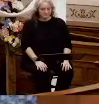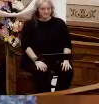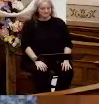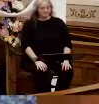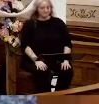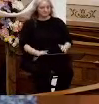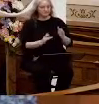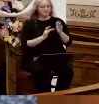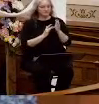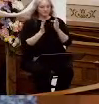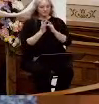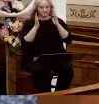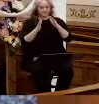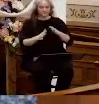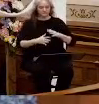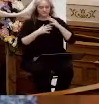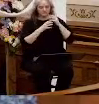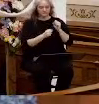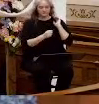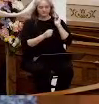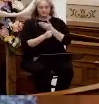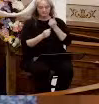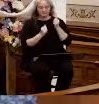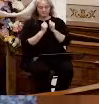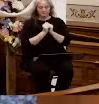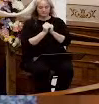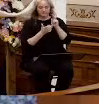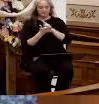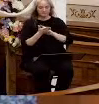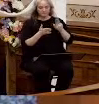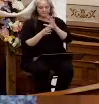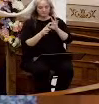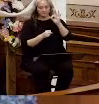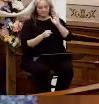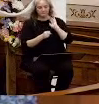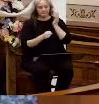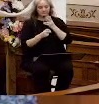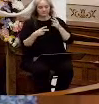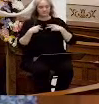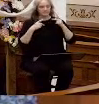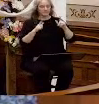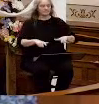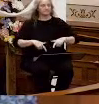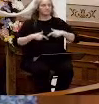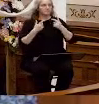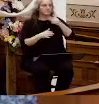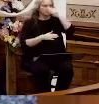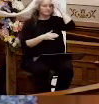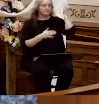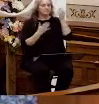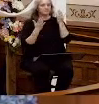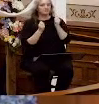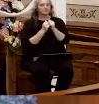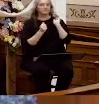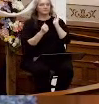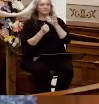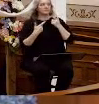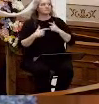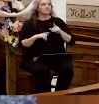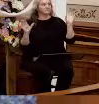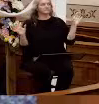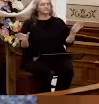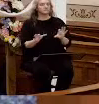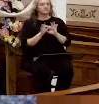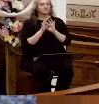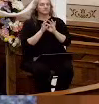Jesus has empowered us with the Holy Spirit. We have life because of his presence with us. Let us join in God's abundance, giving what we can